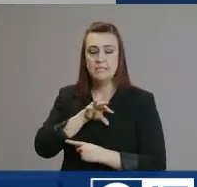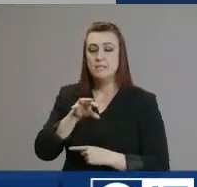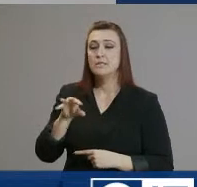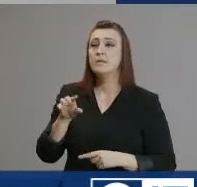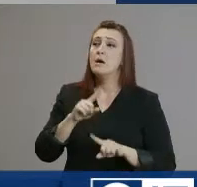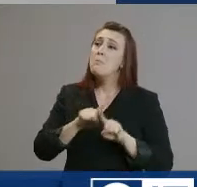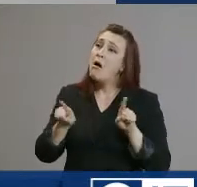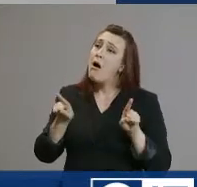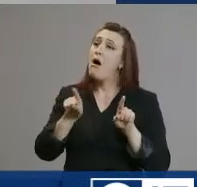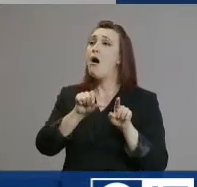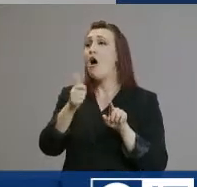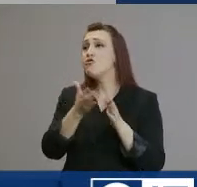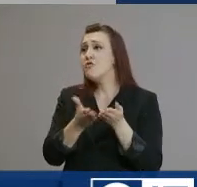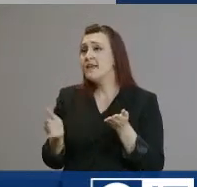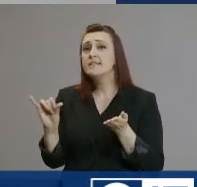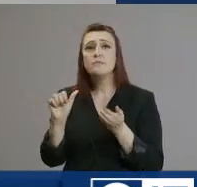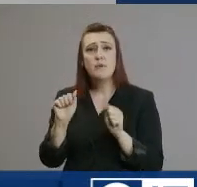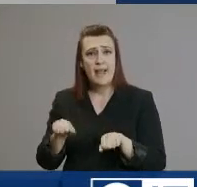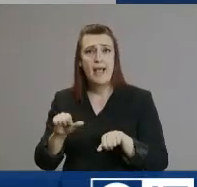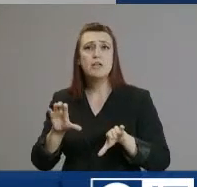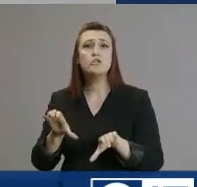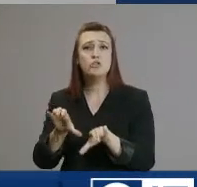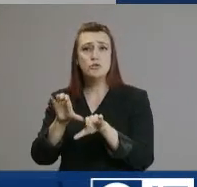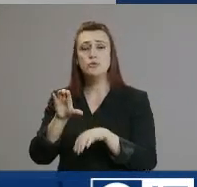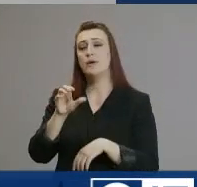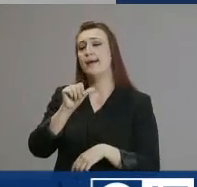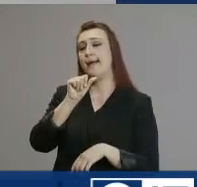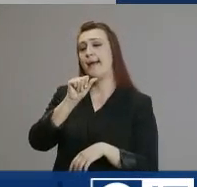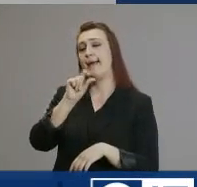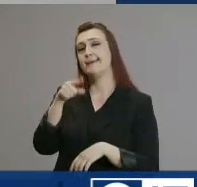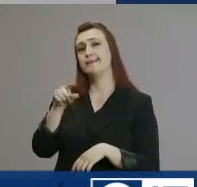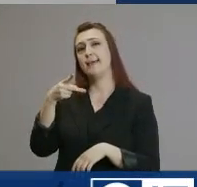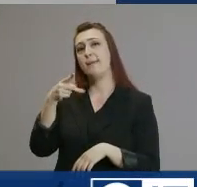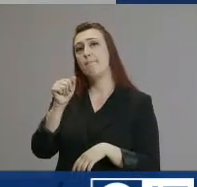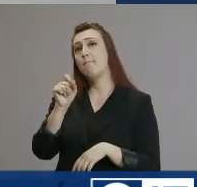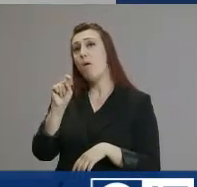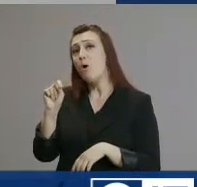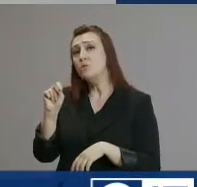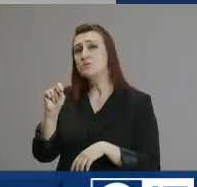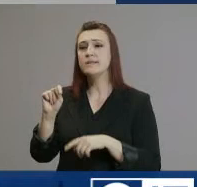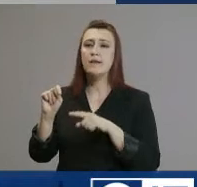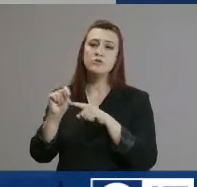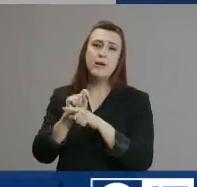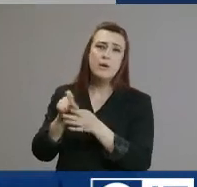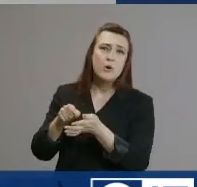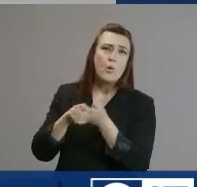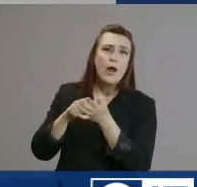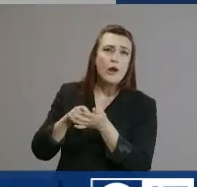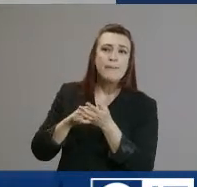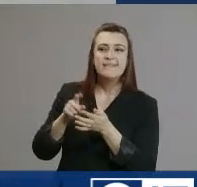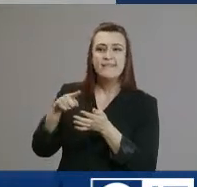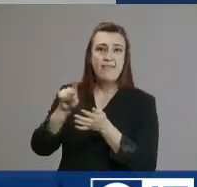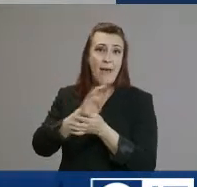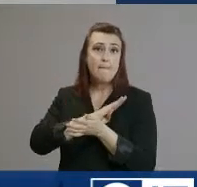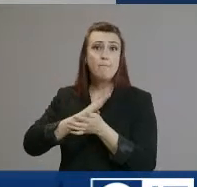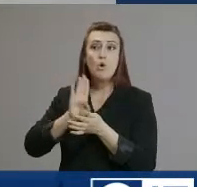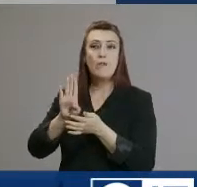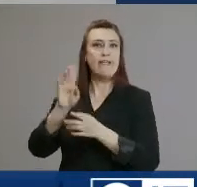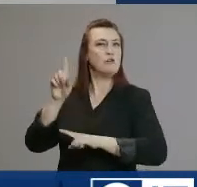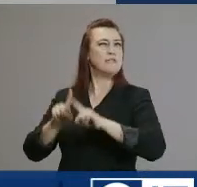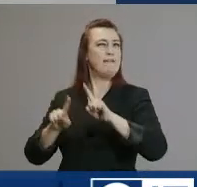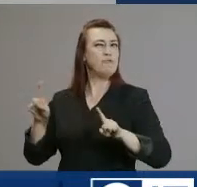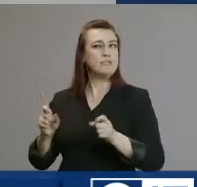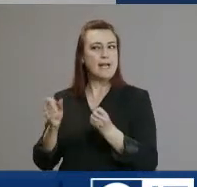AZ Post, its training requirements, the diversity of that board, a focus on COVID-19